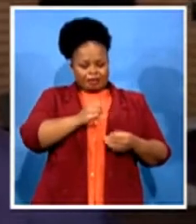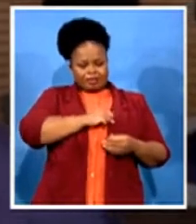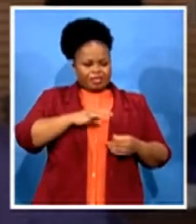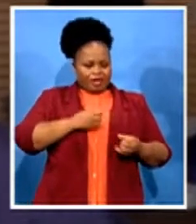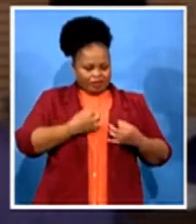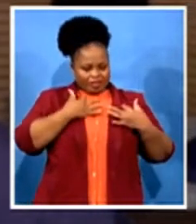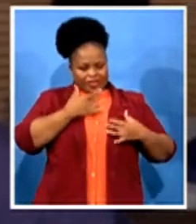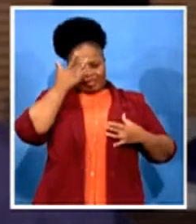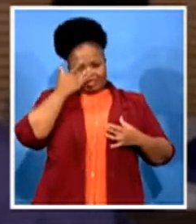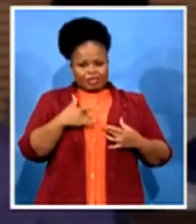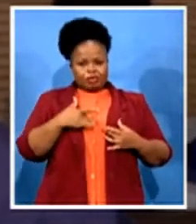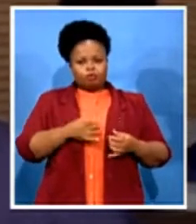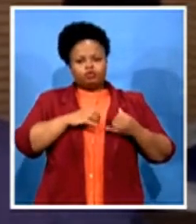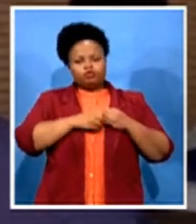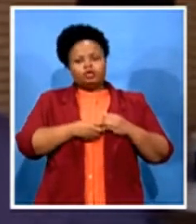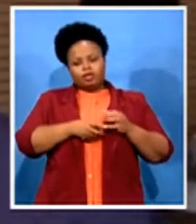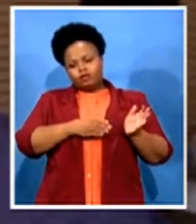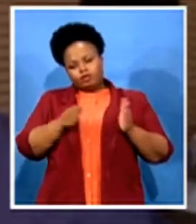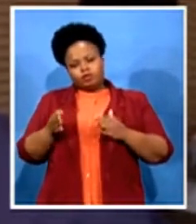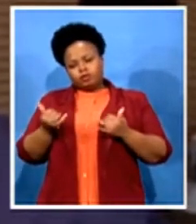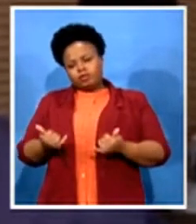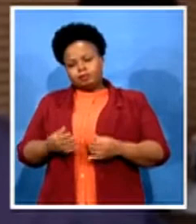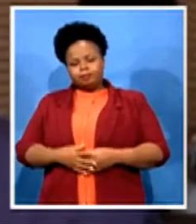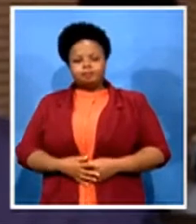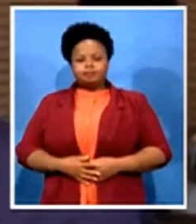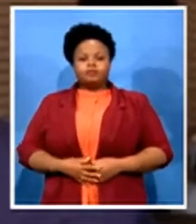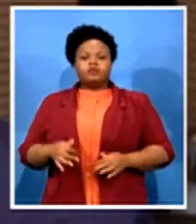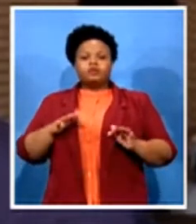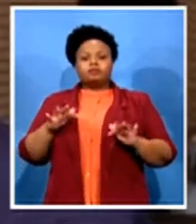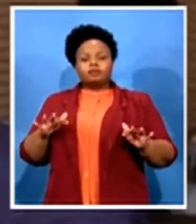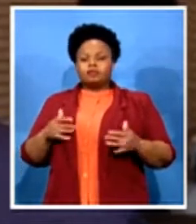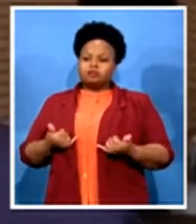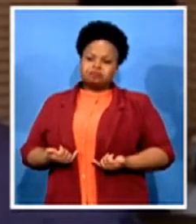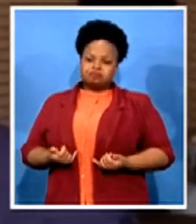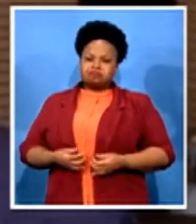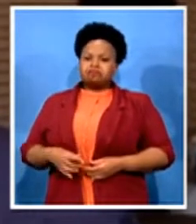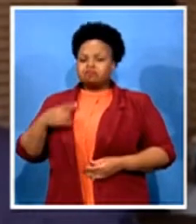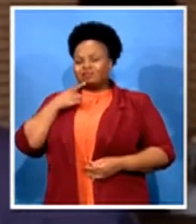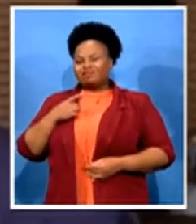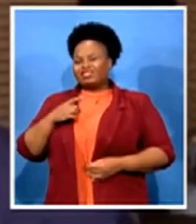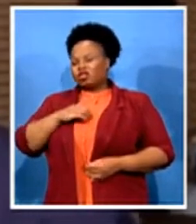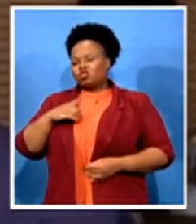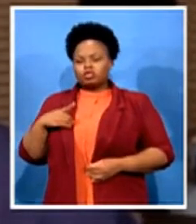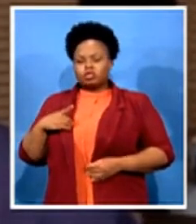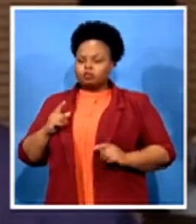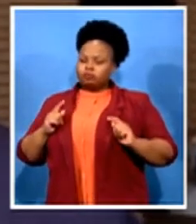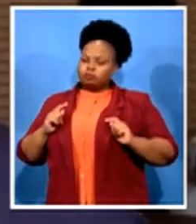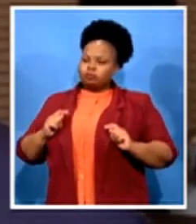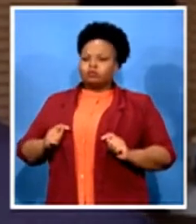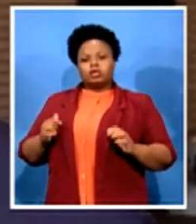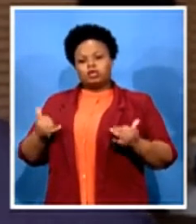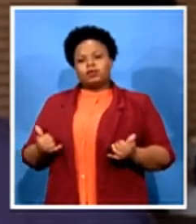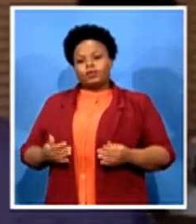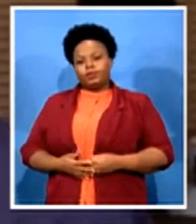ones. So people, I must say, doctors are quite exhausted now, and we can feel